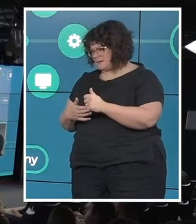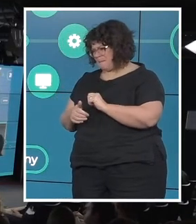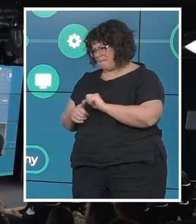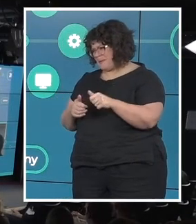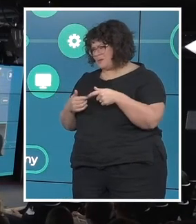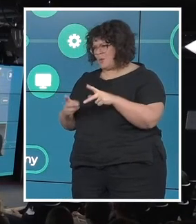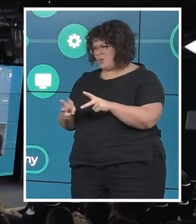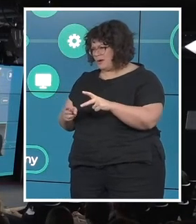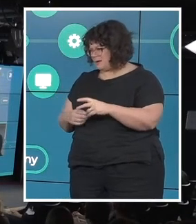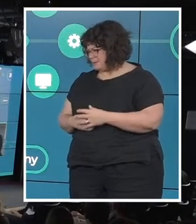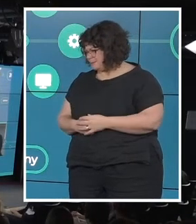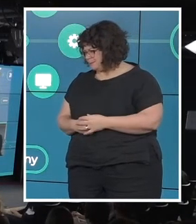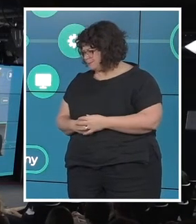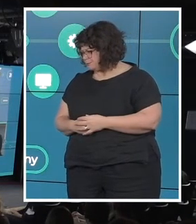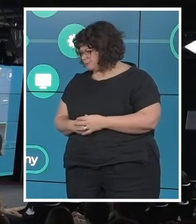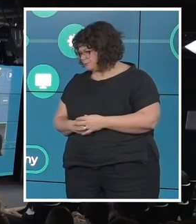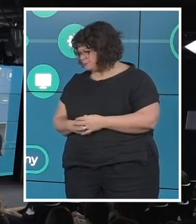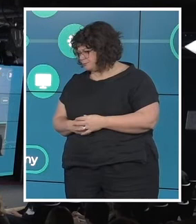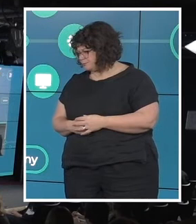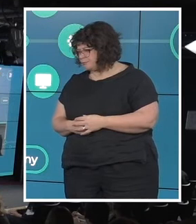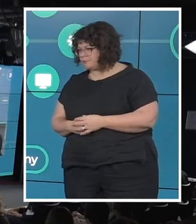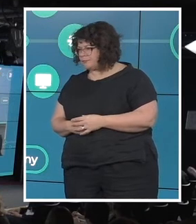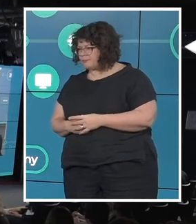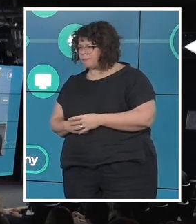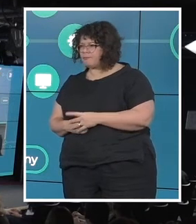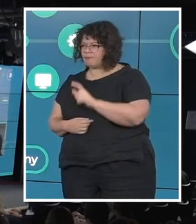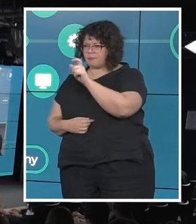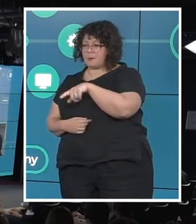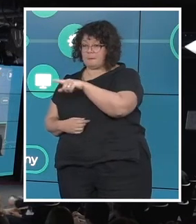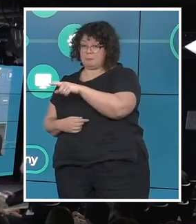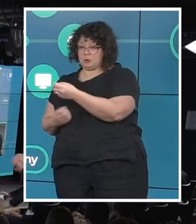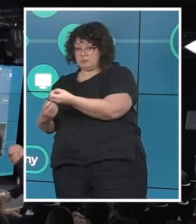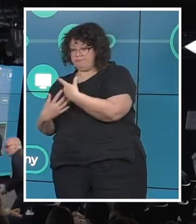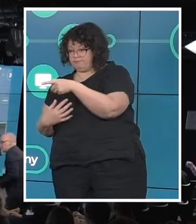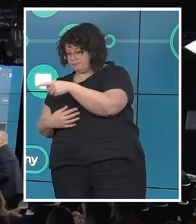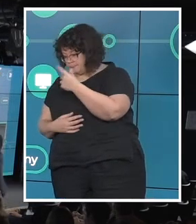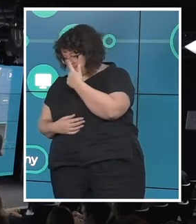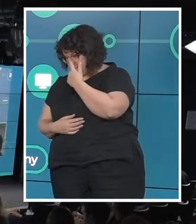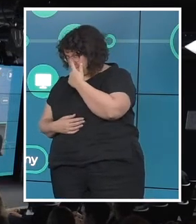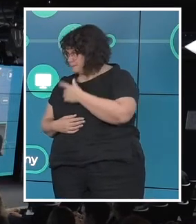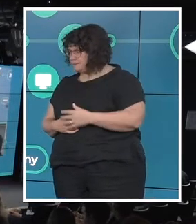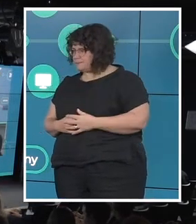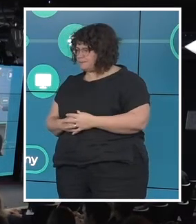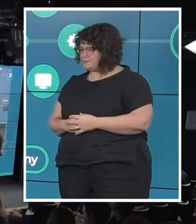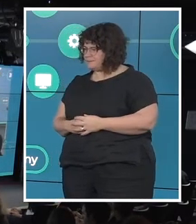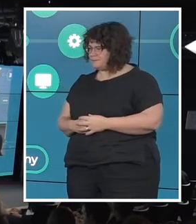think a common practice, because Twitter doesn't have built-in alt text for GIFs, what people tend to do is they put.